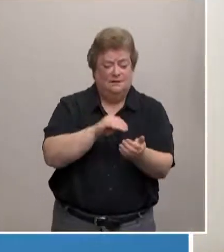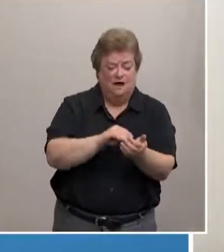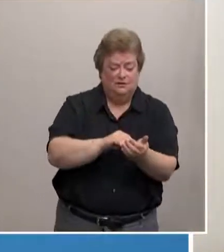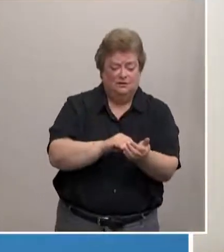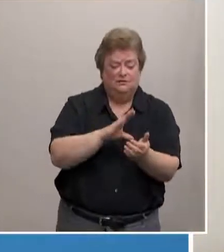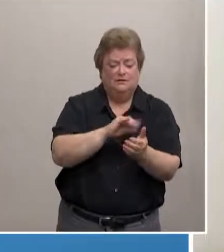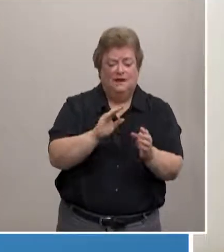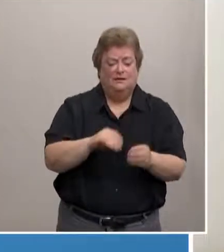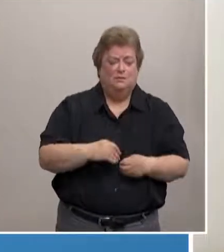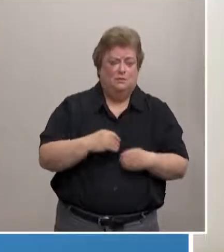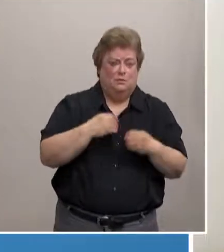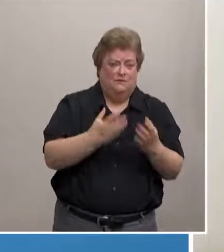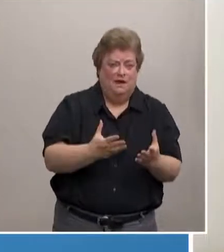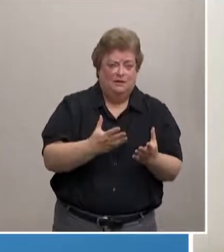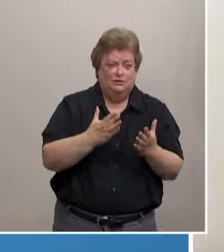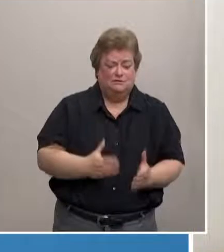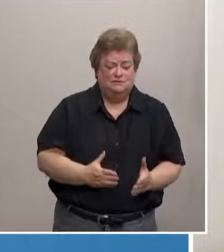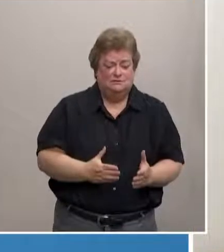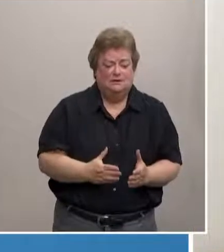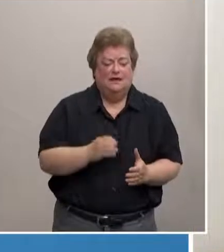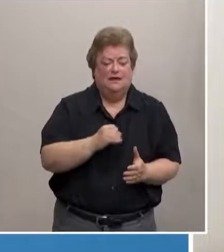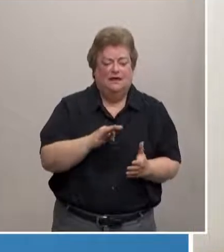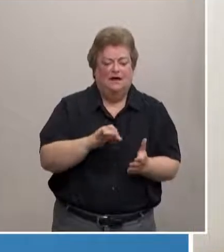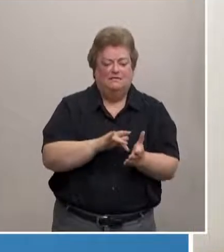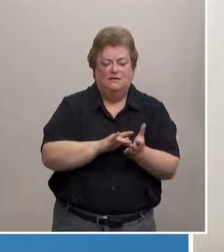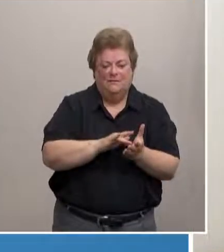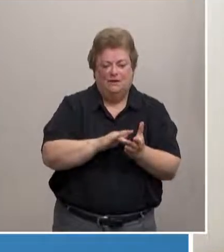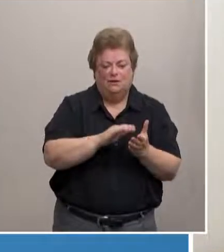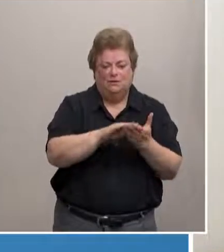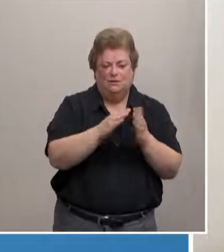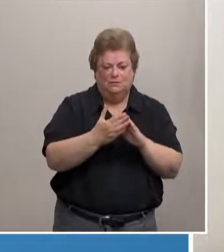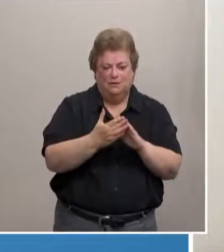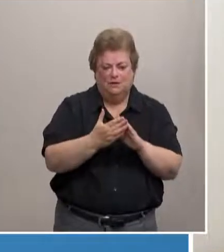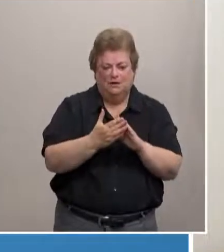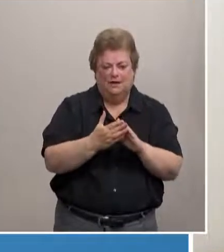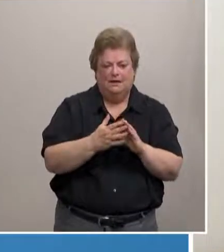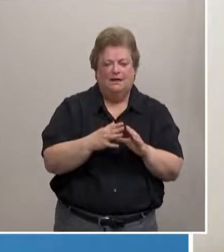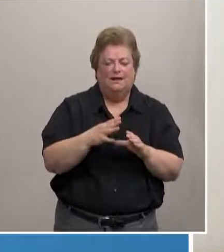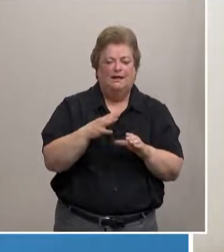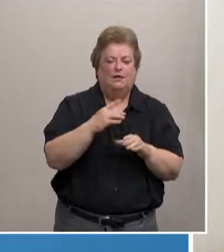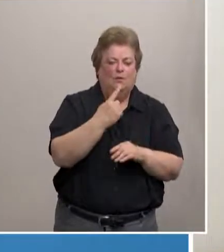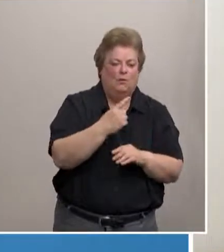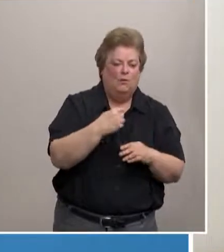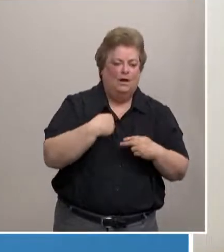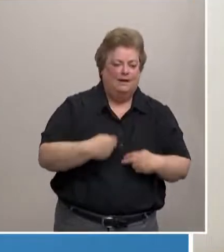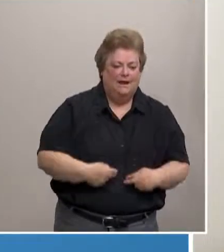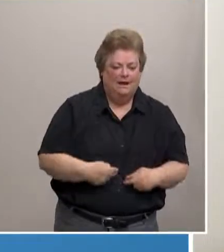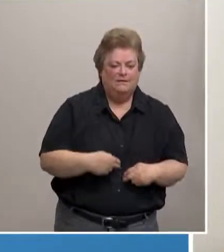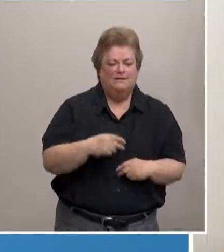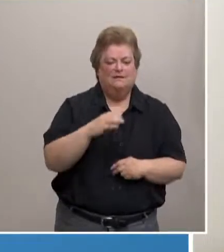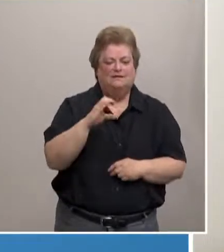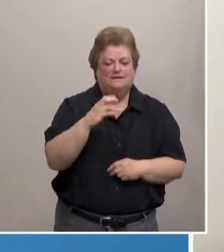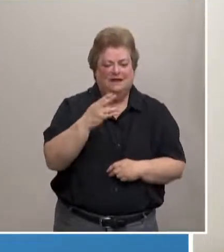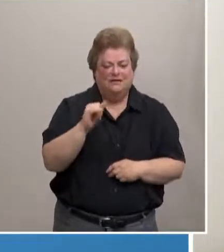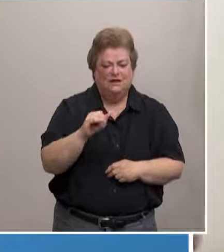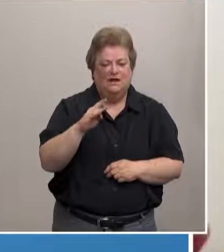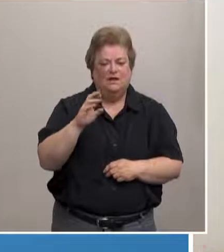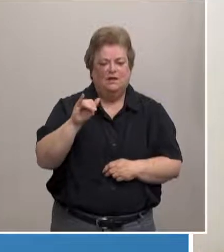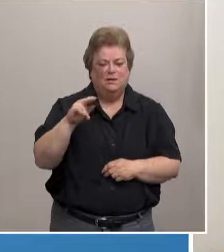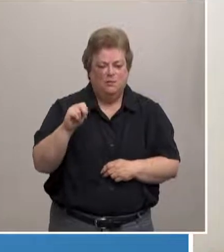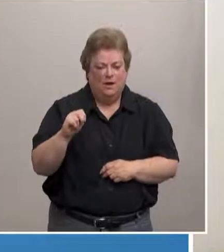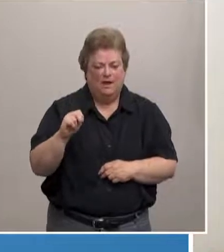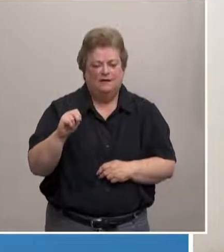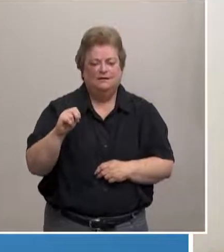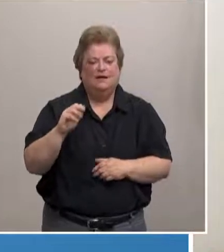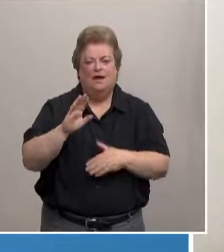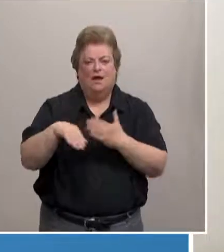and providers of the medical community, including One Health Nebraska, CHI, Bryan, LSH, and